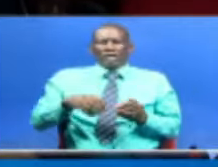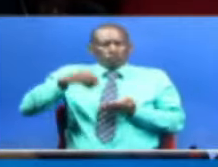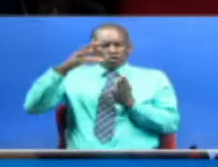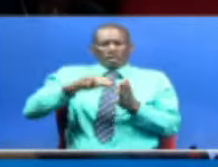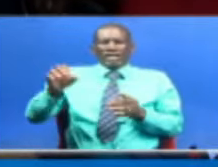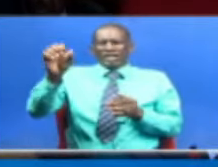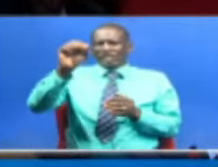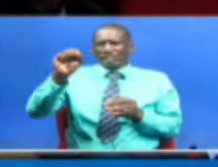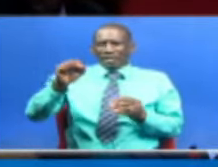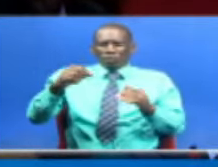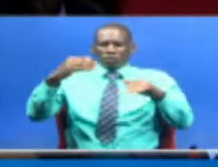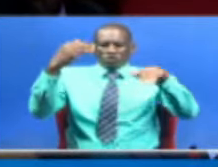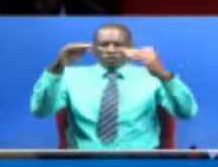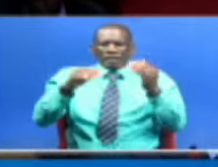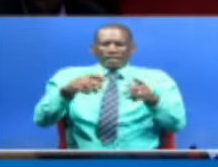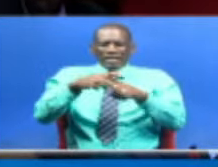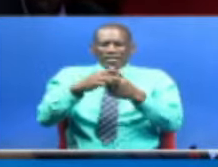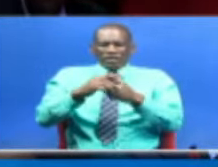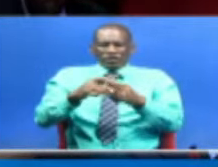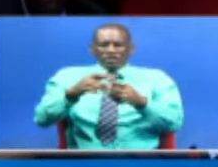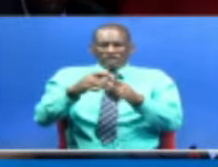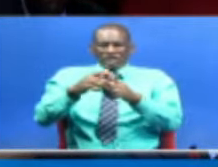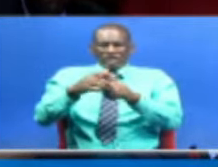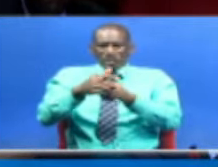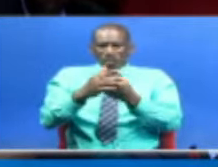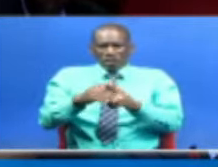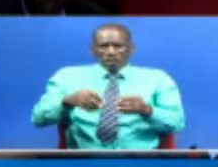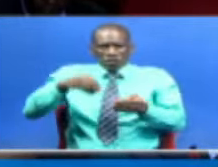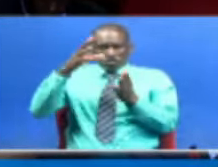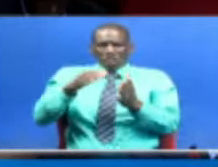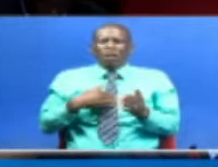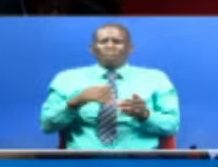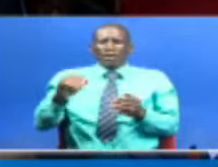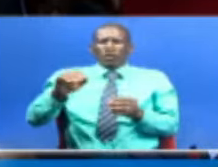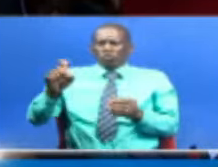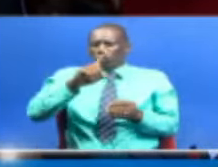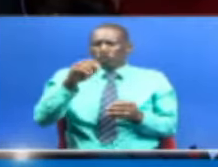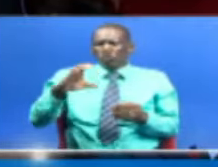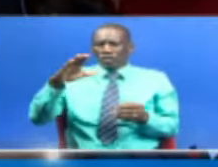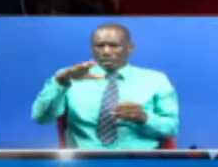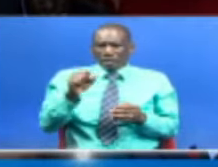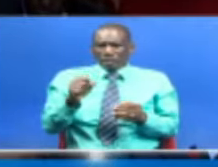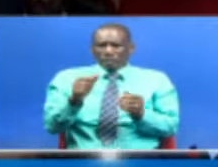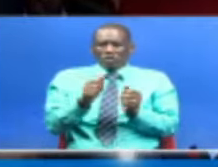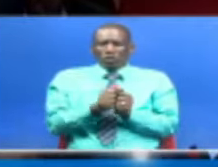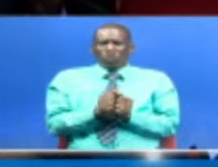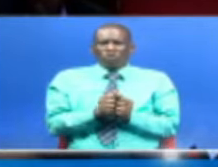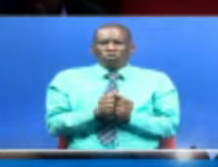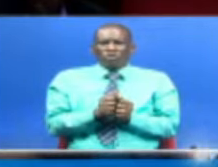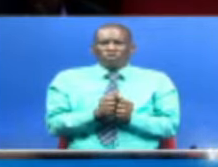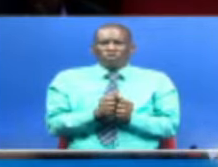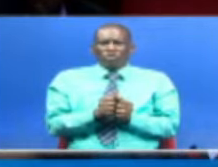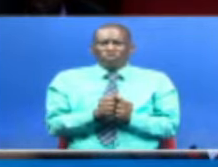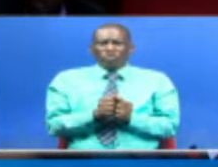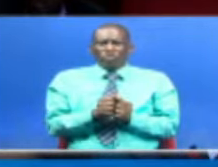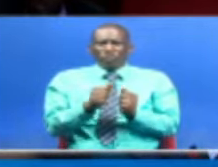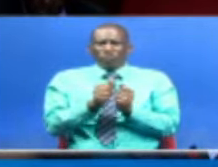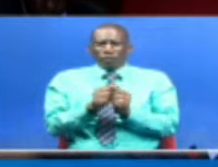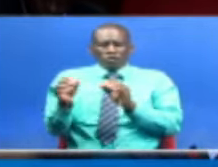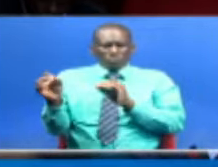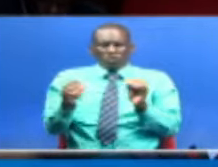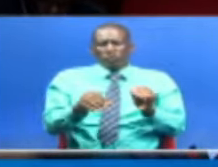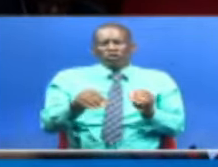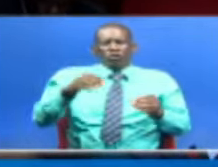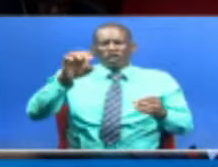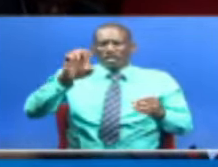pursuing engineering, and my question is to the Cabinet Secretary. Given the increasing focus on transitioning to EV